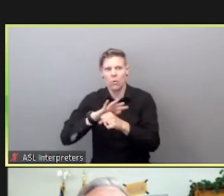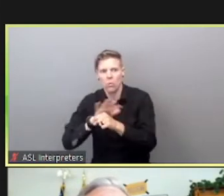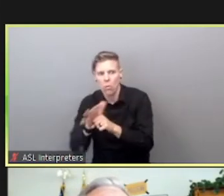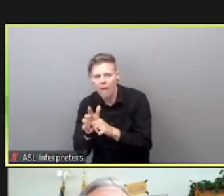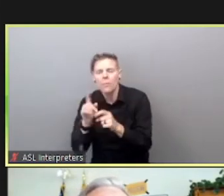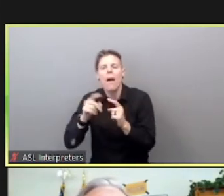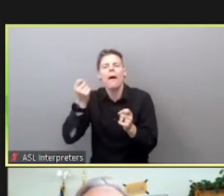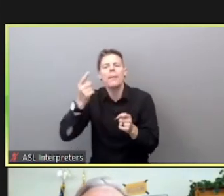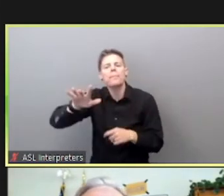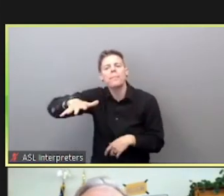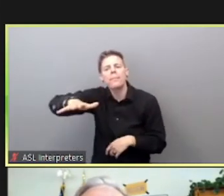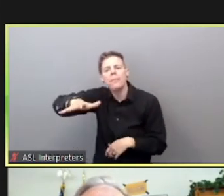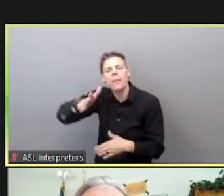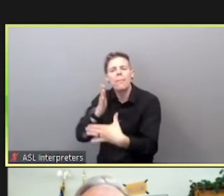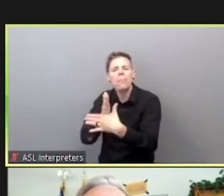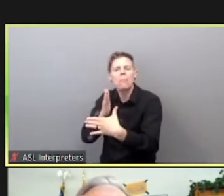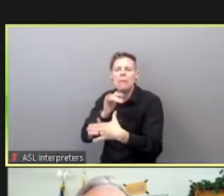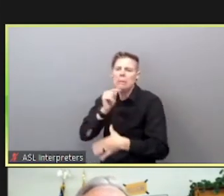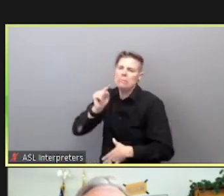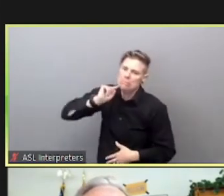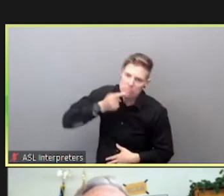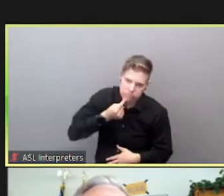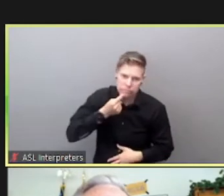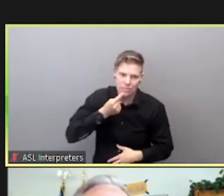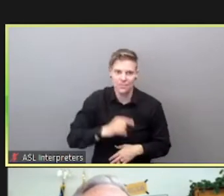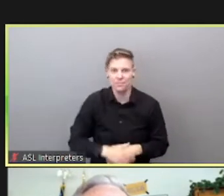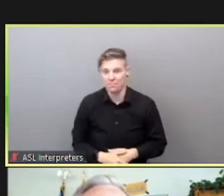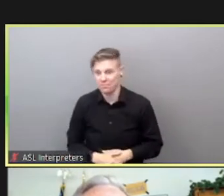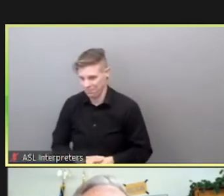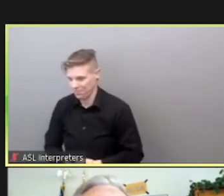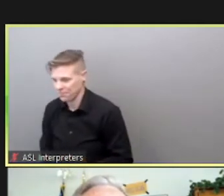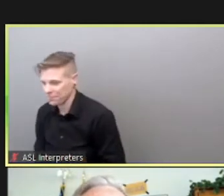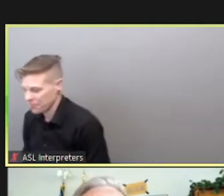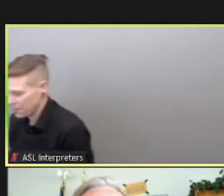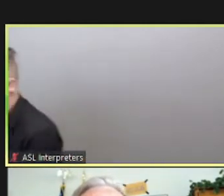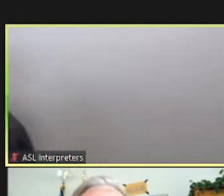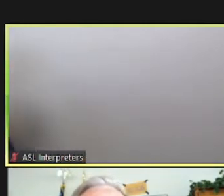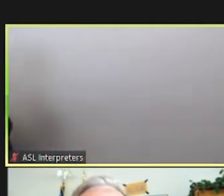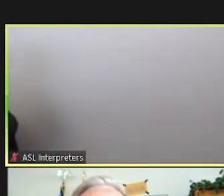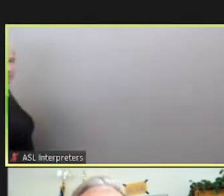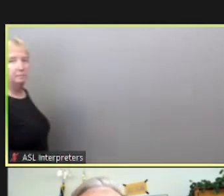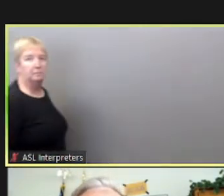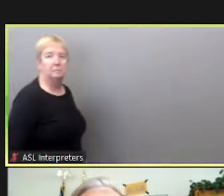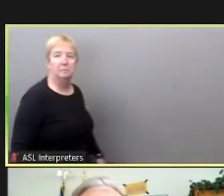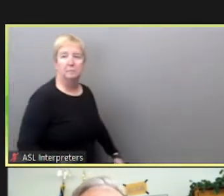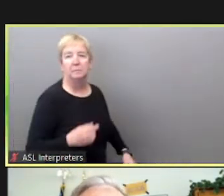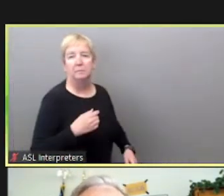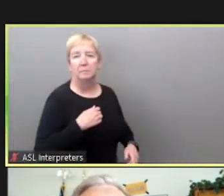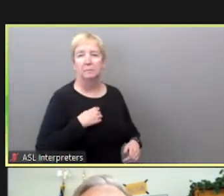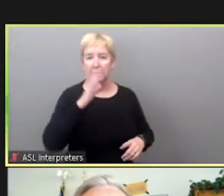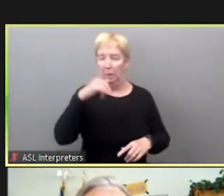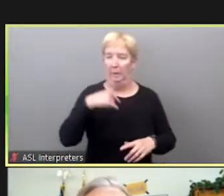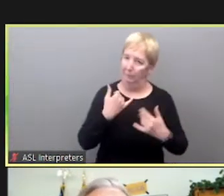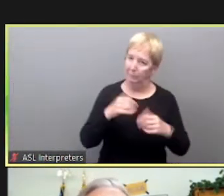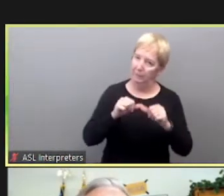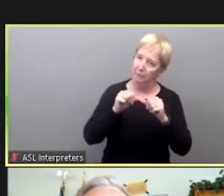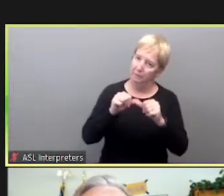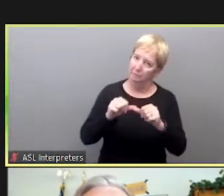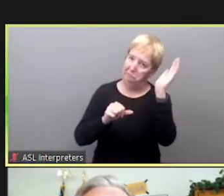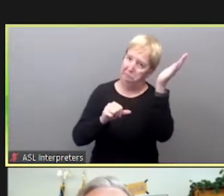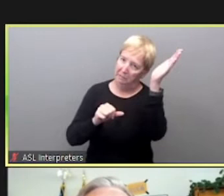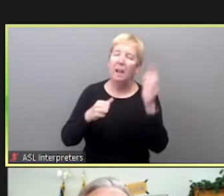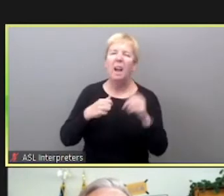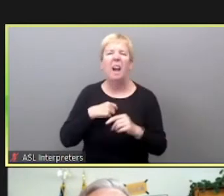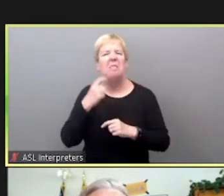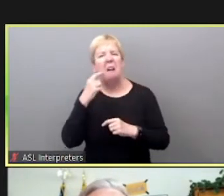So closing out here, and I know we've run long, I predicted this would take an hour, and that's where we're at. We're still dealing with Delta, 100%